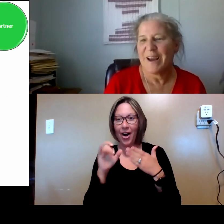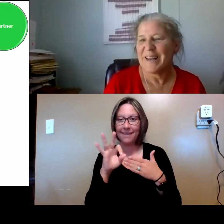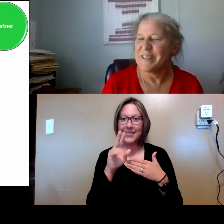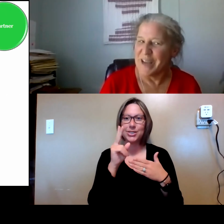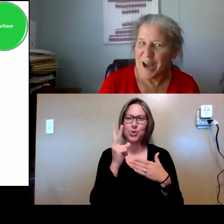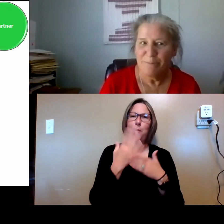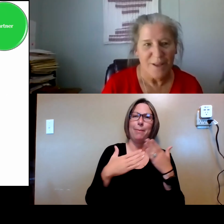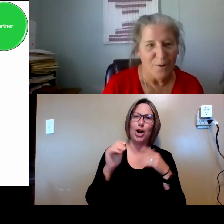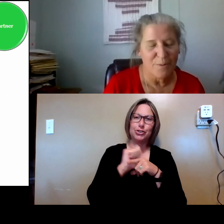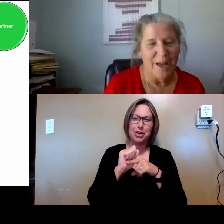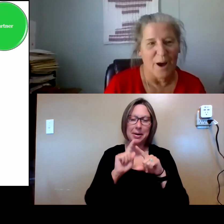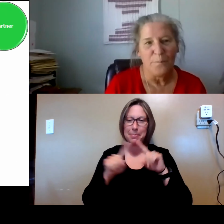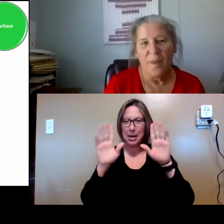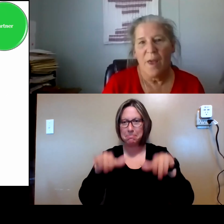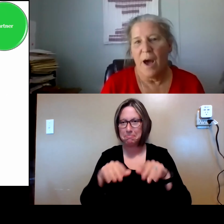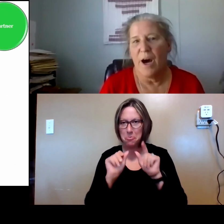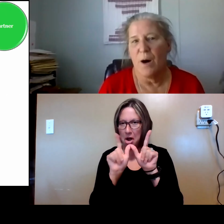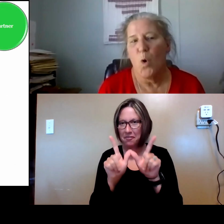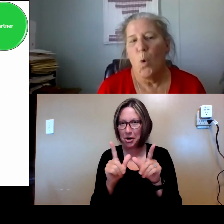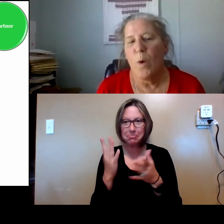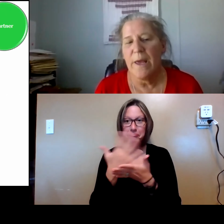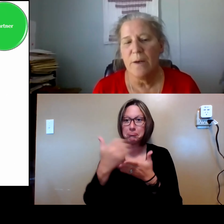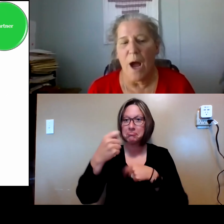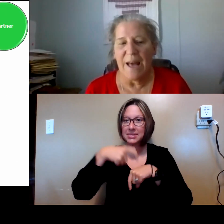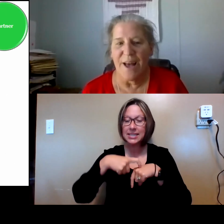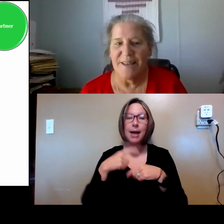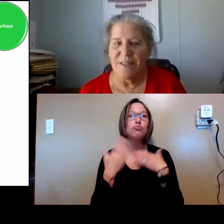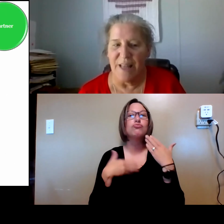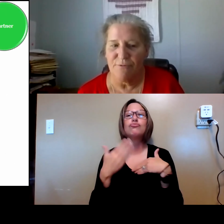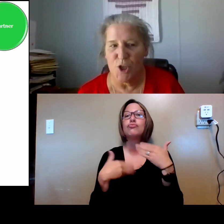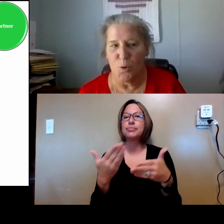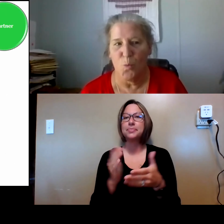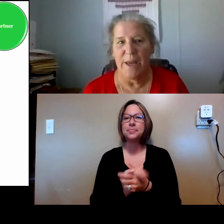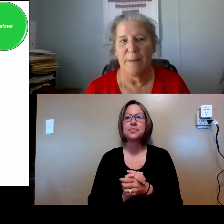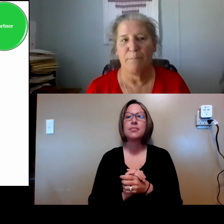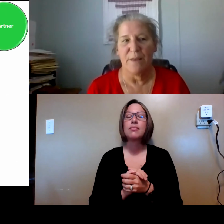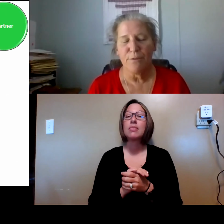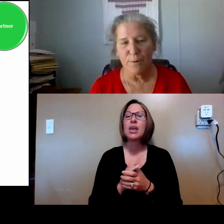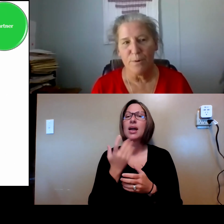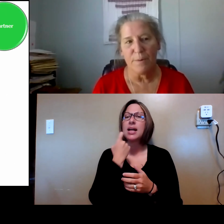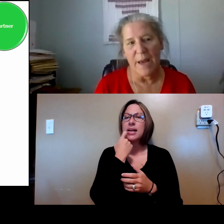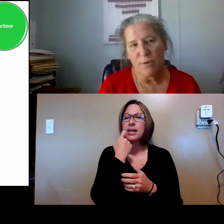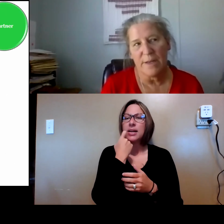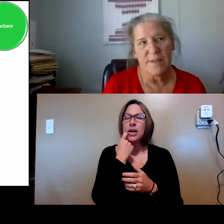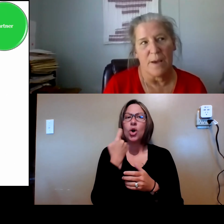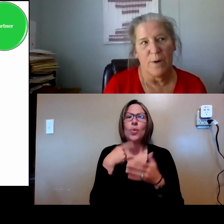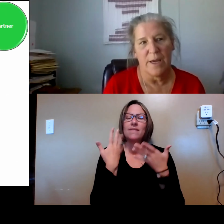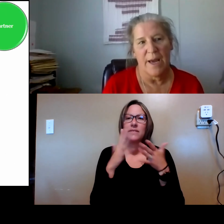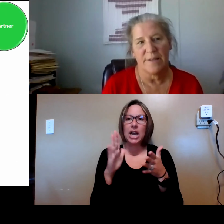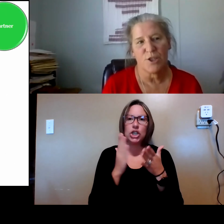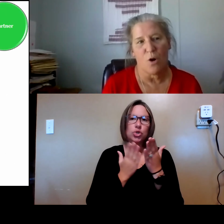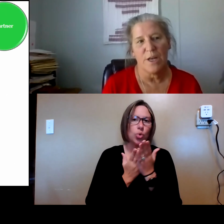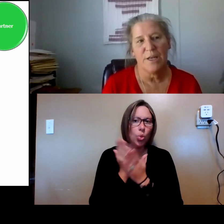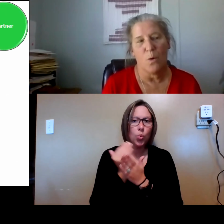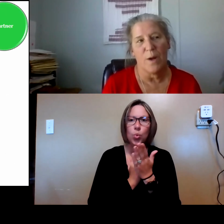We ran out of time, so here we go. When I last left you, we had been through the matrix and we